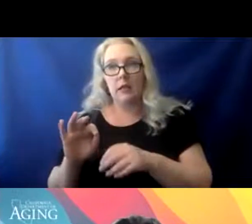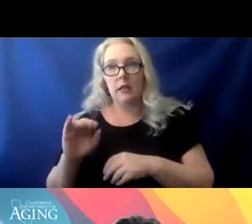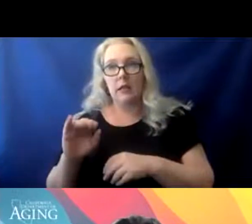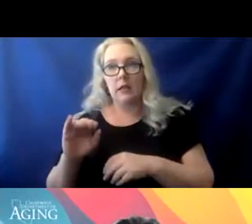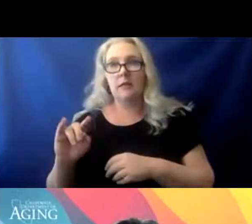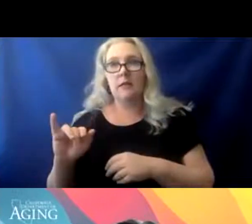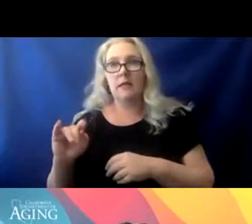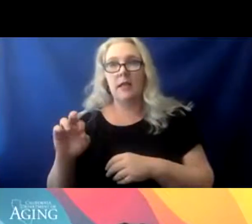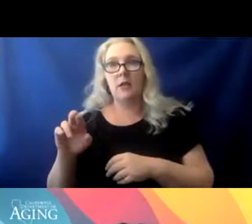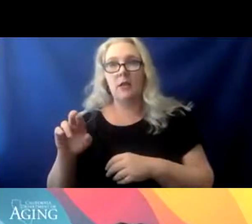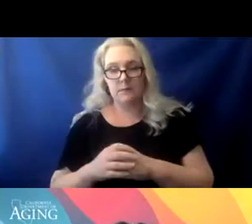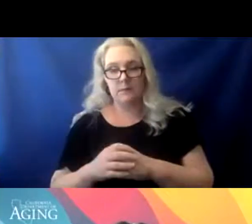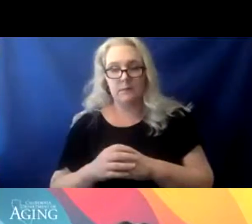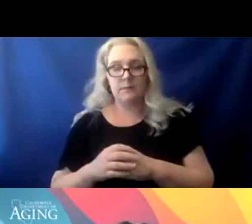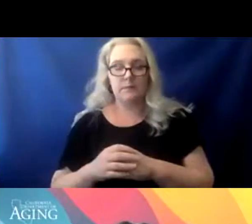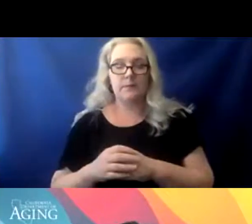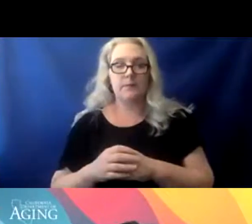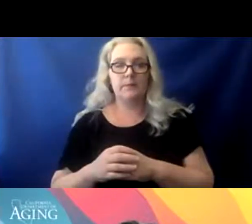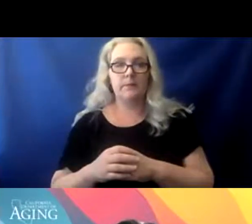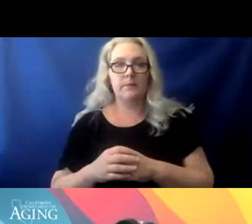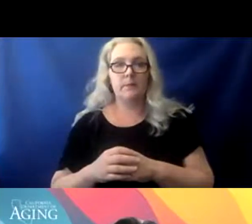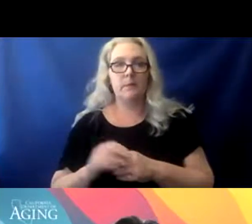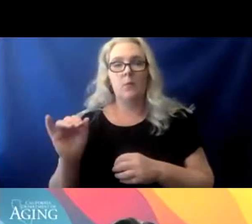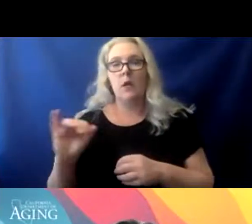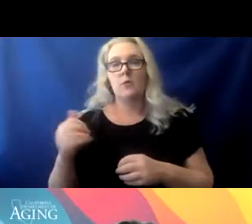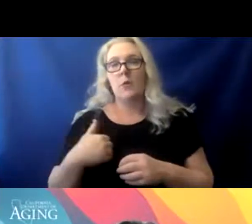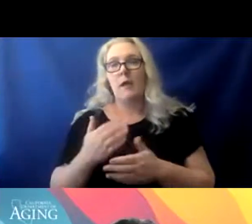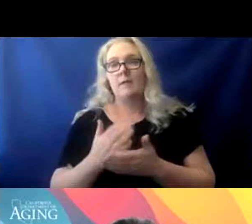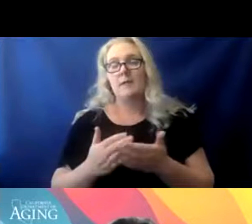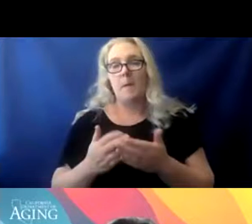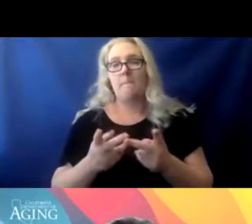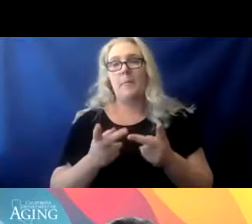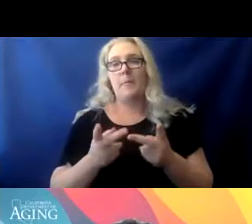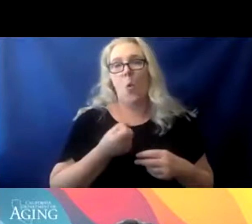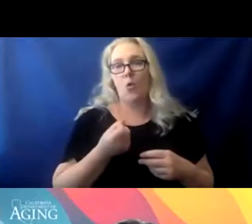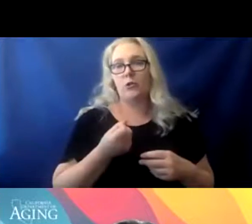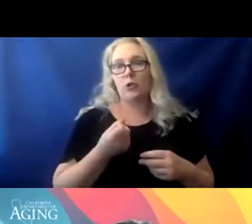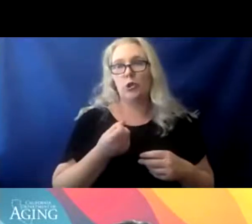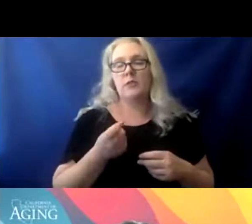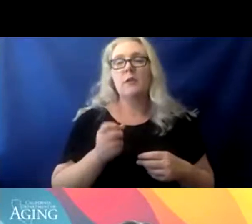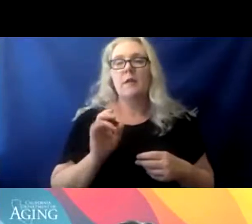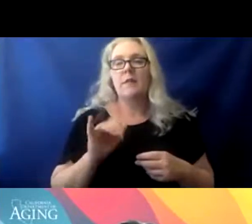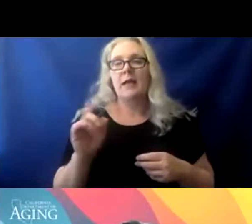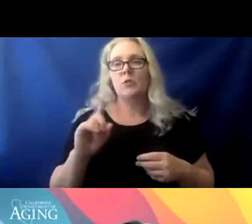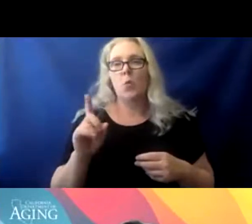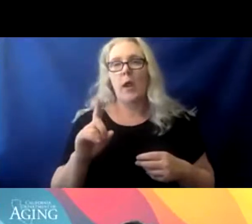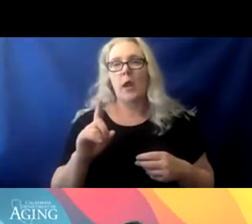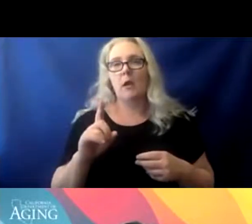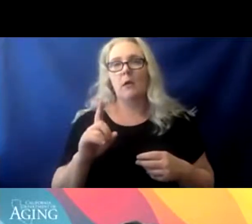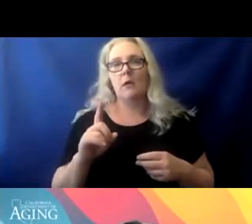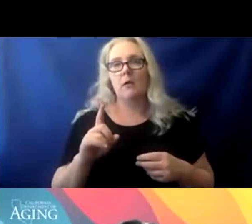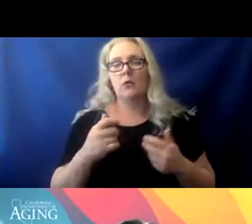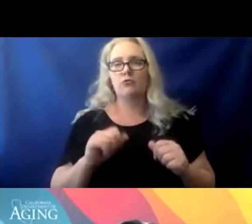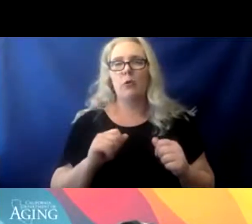available for them. You can also see here that we do have some placeholders where we are working to build out the data